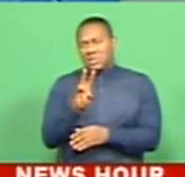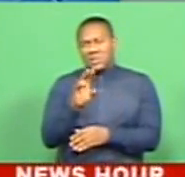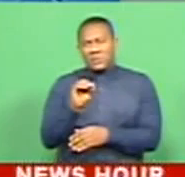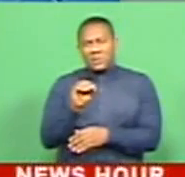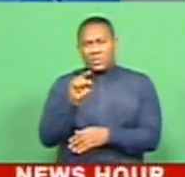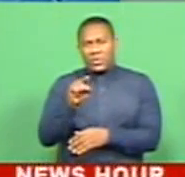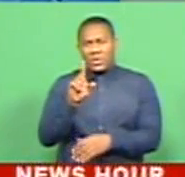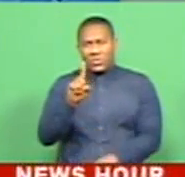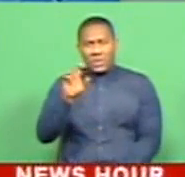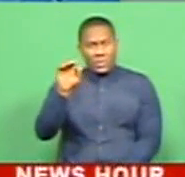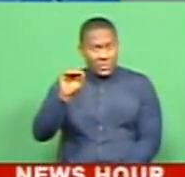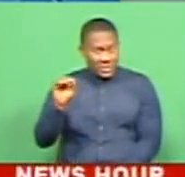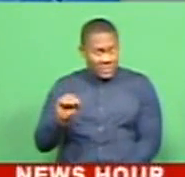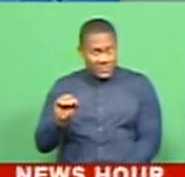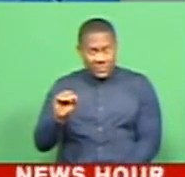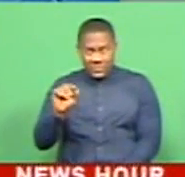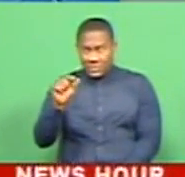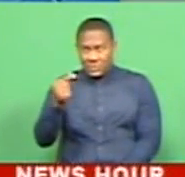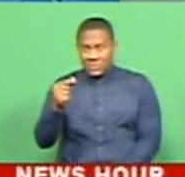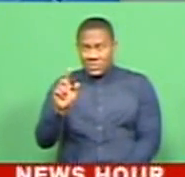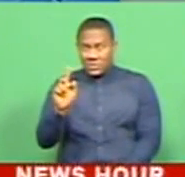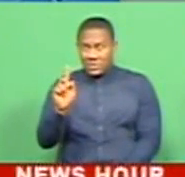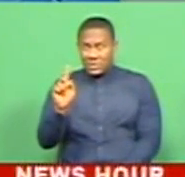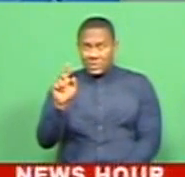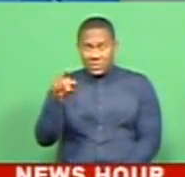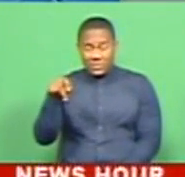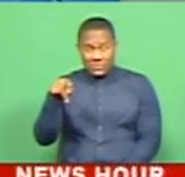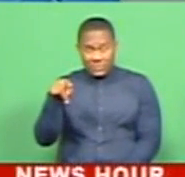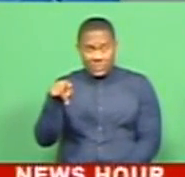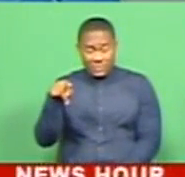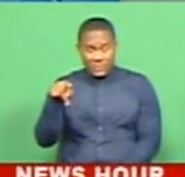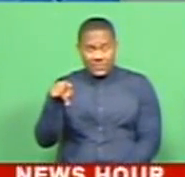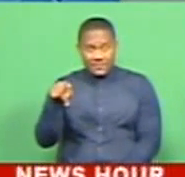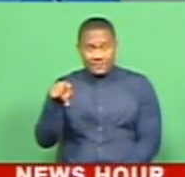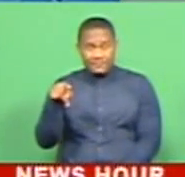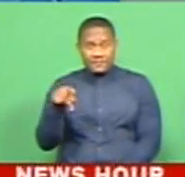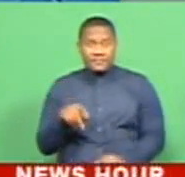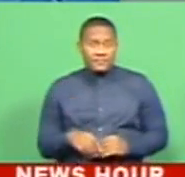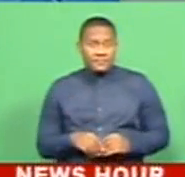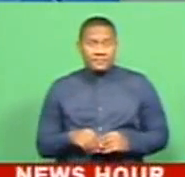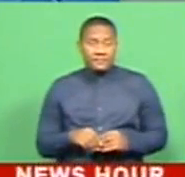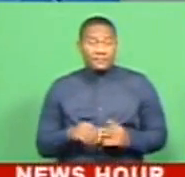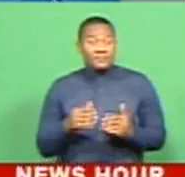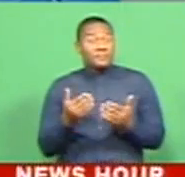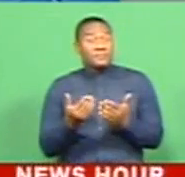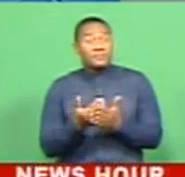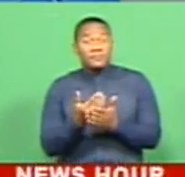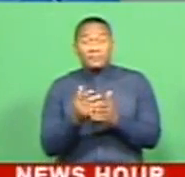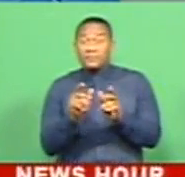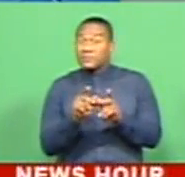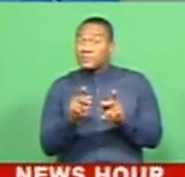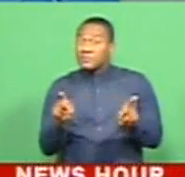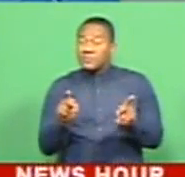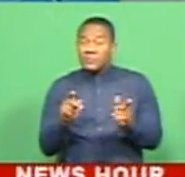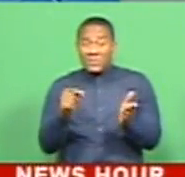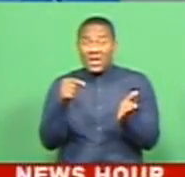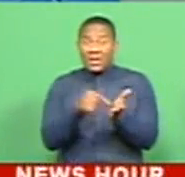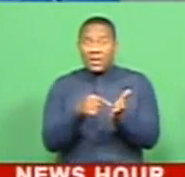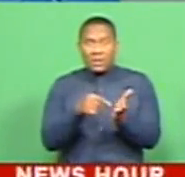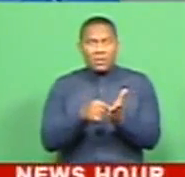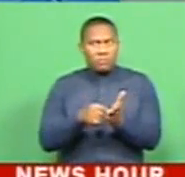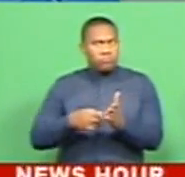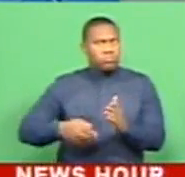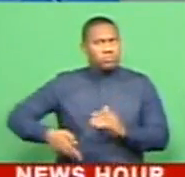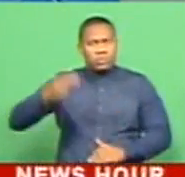GDP as compared to 69.3% in 2017. The latest public debt, one of the highest in